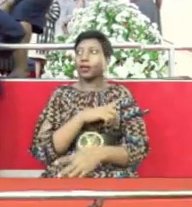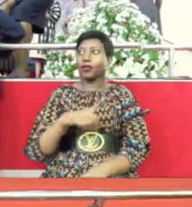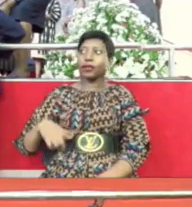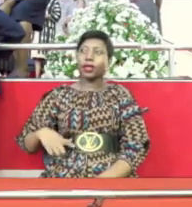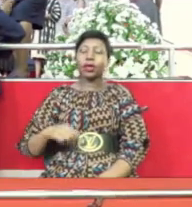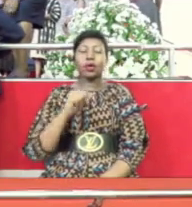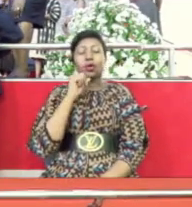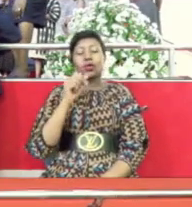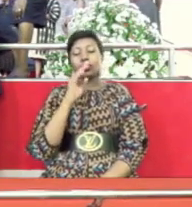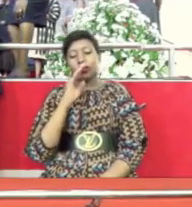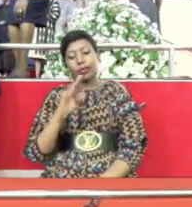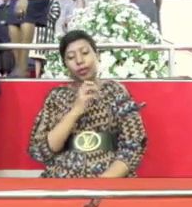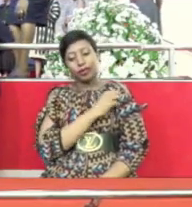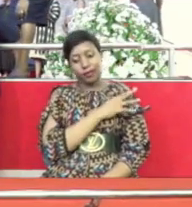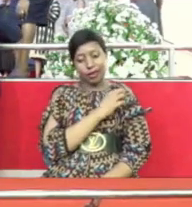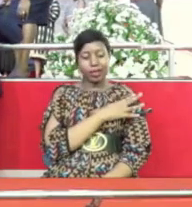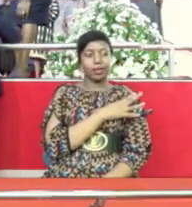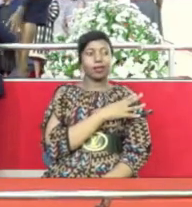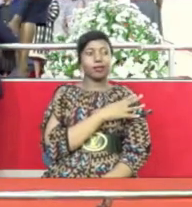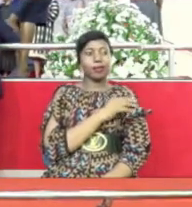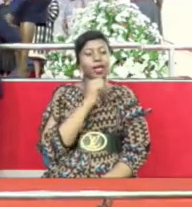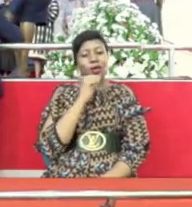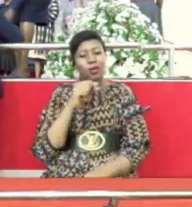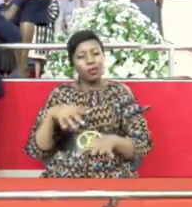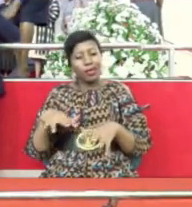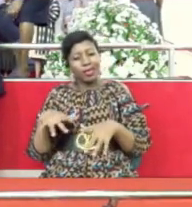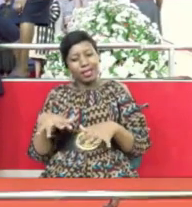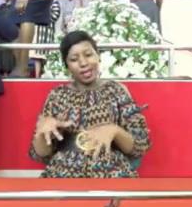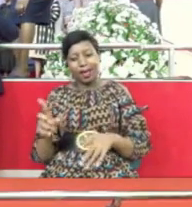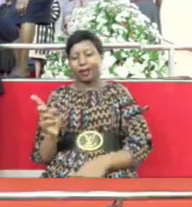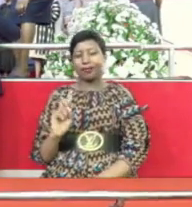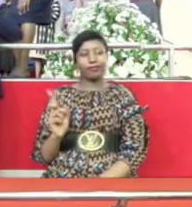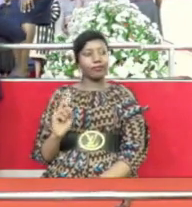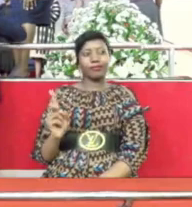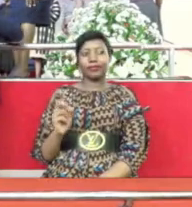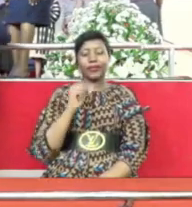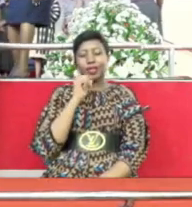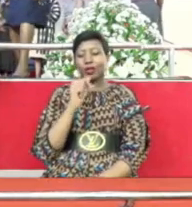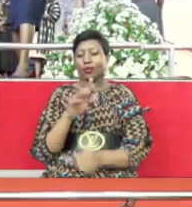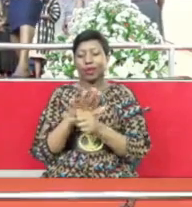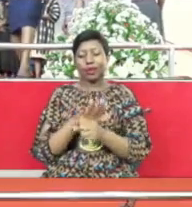be afraid. Don't be scared. And don't be dismayed.